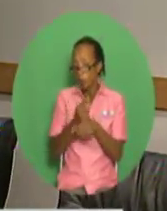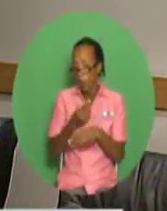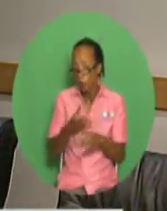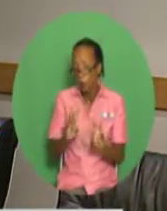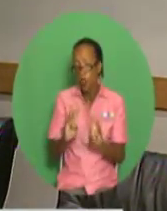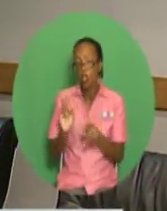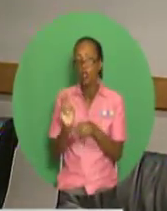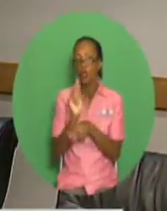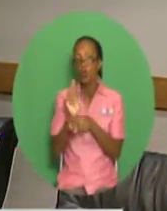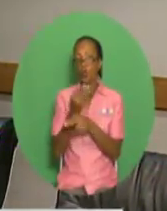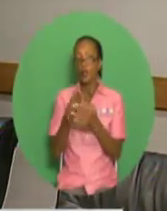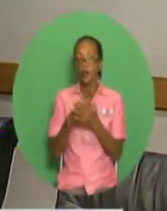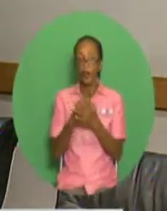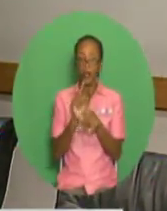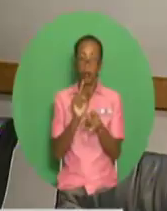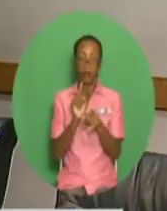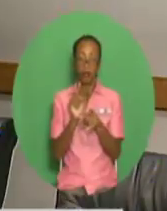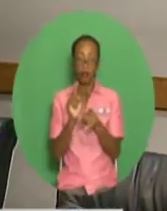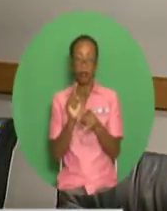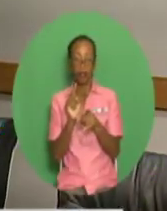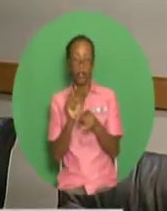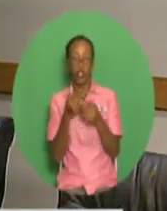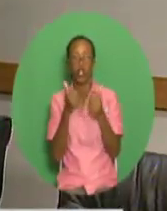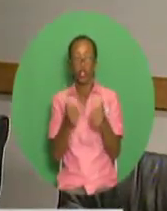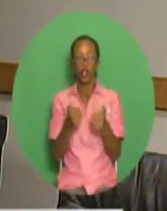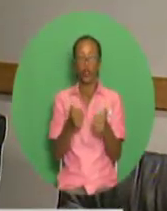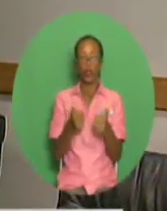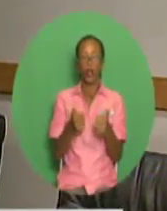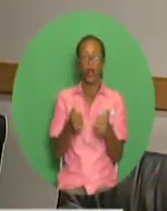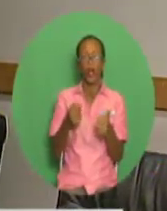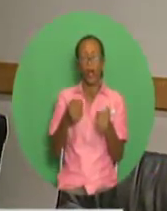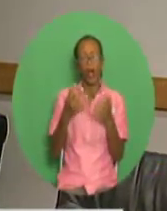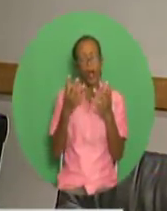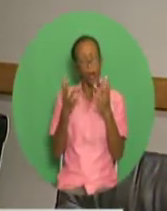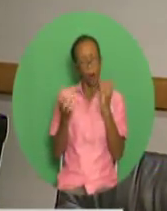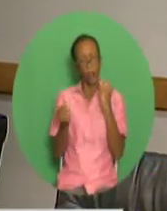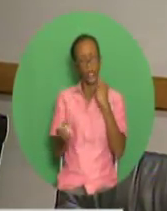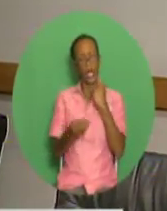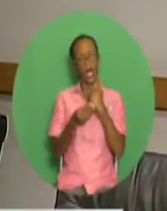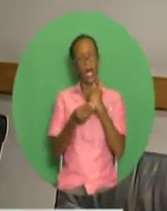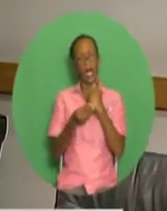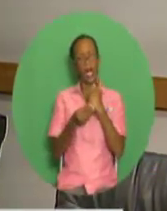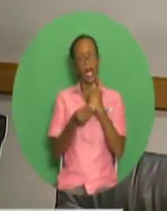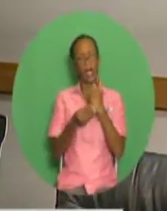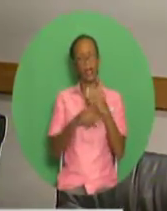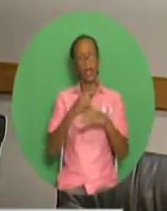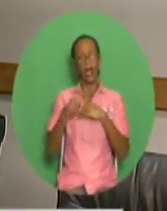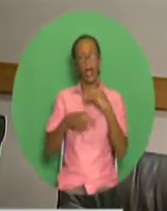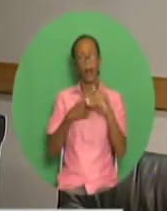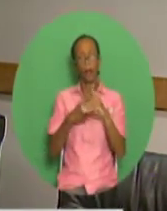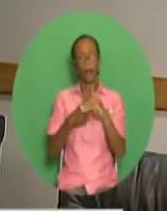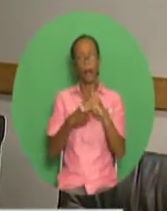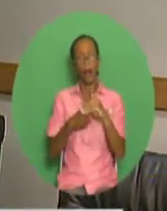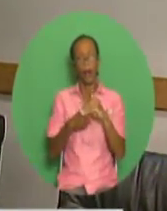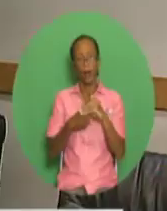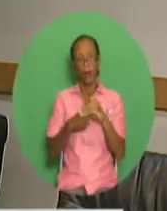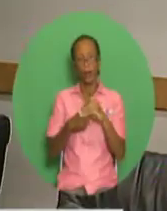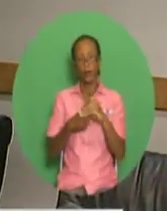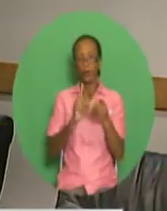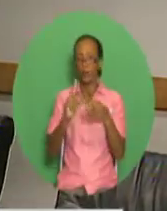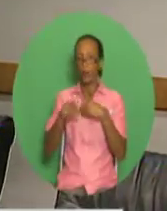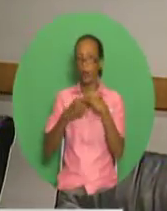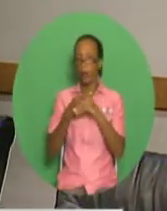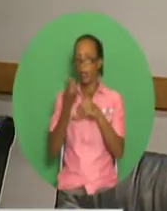best bang for our buck. Madam Speaker, I cannot stand there and do talk to my constituents in Diego Martin